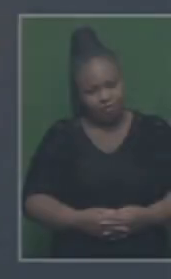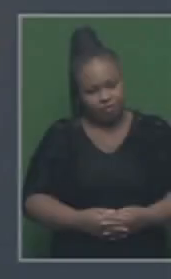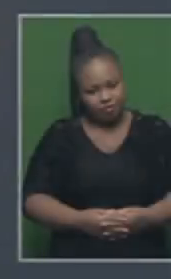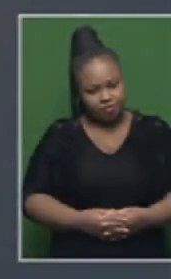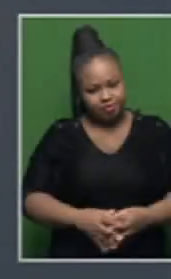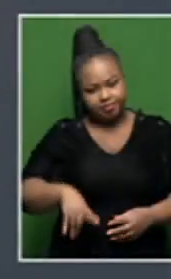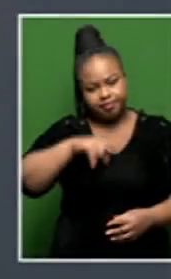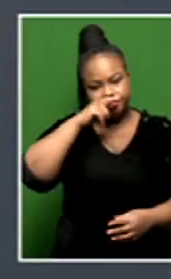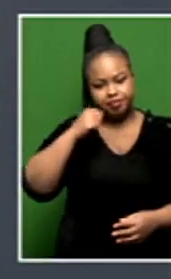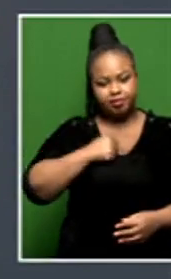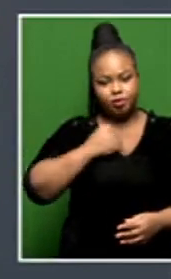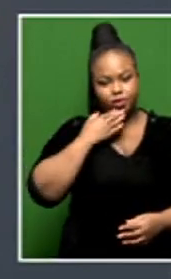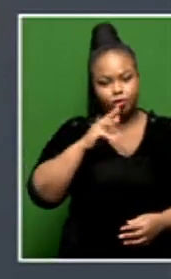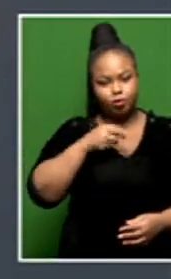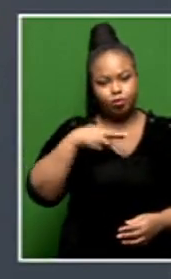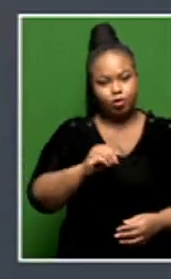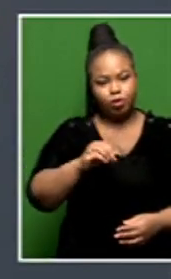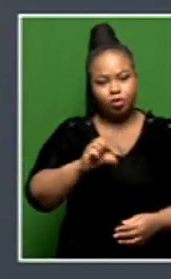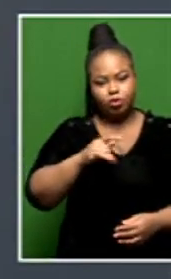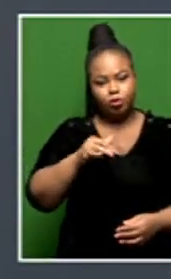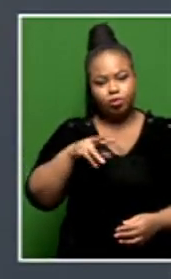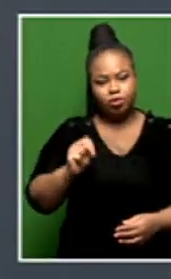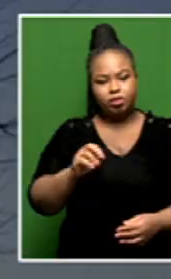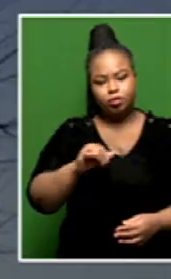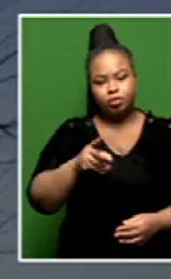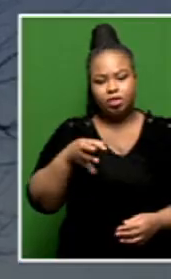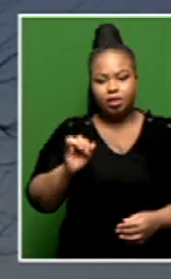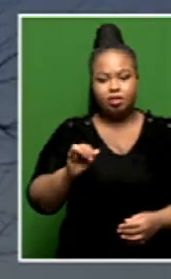Amakamang Mpho Solomon Mulutsi